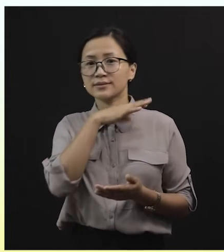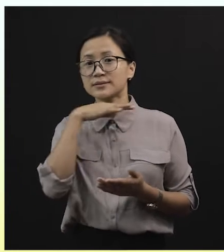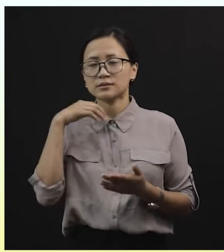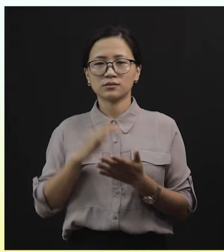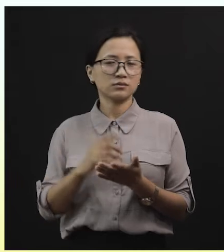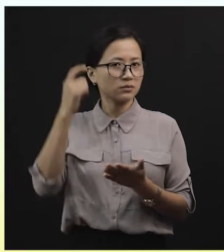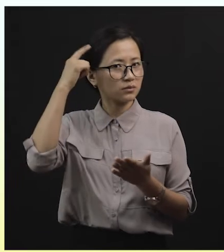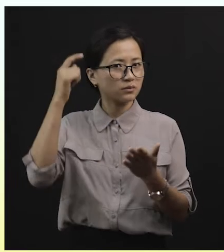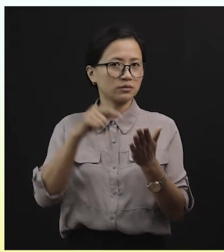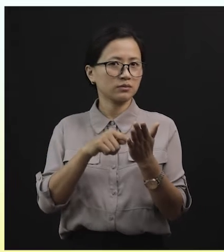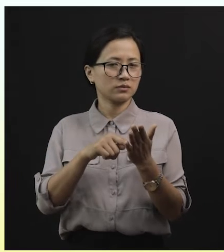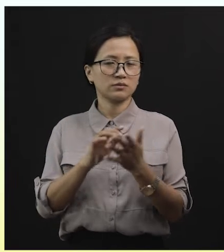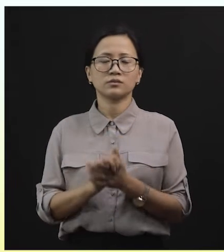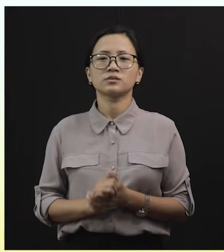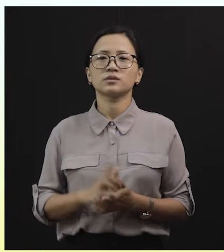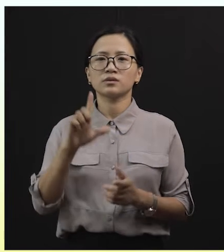together?